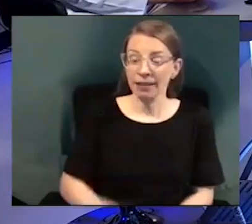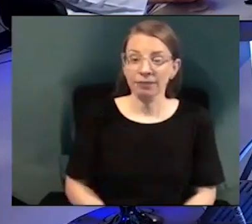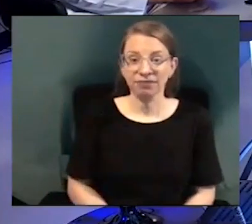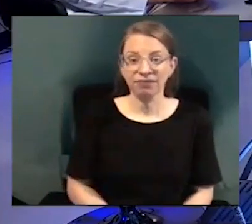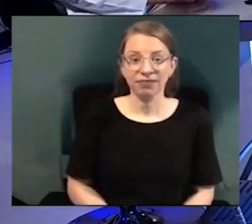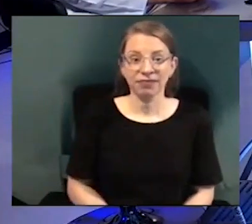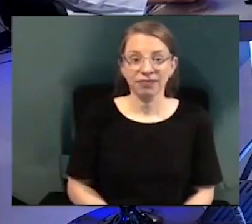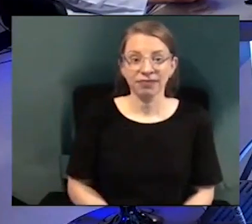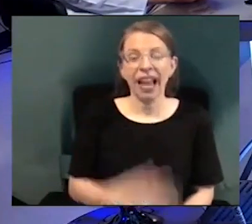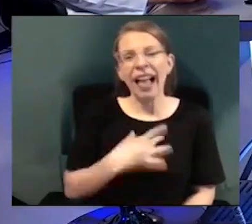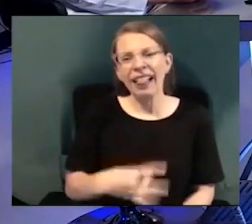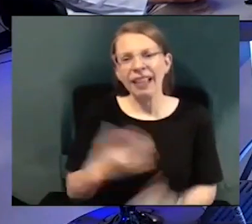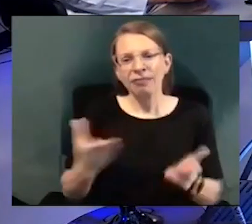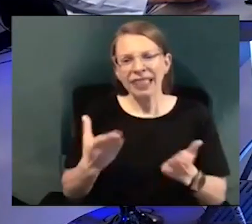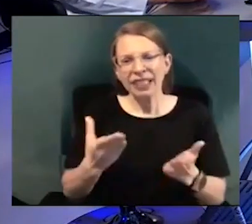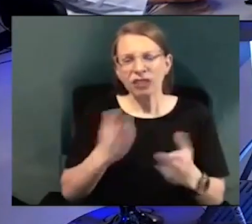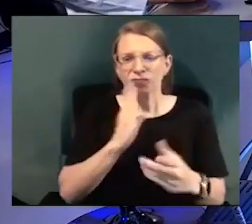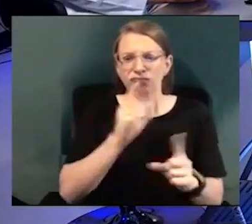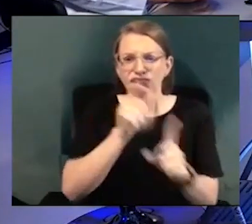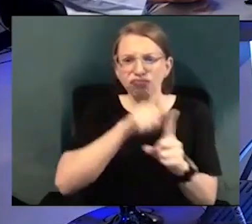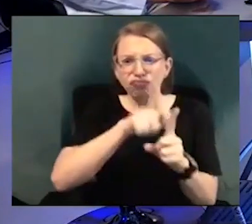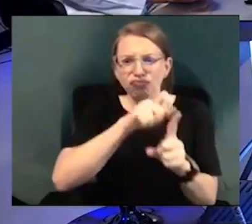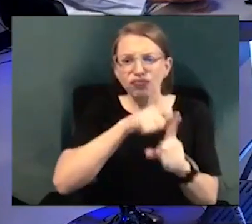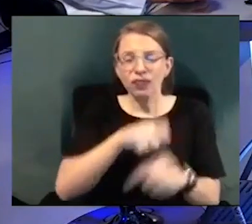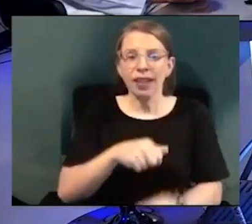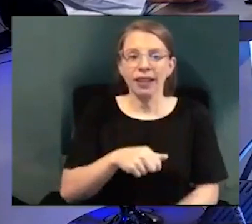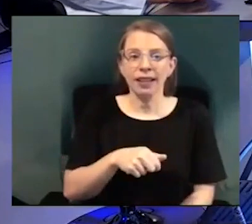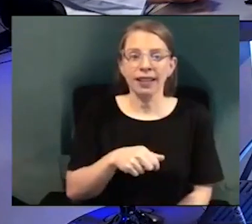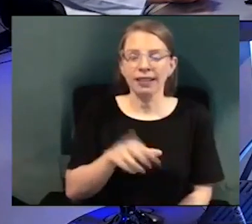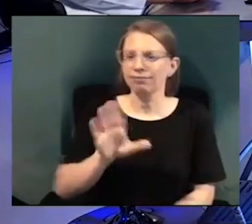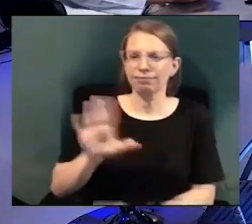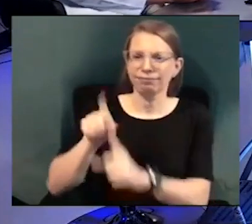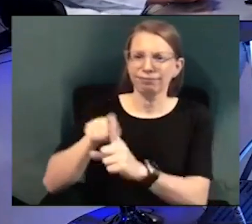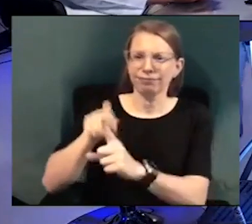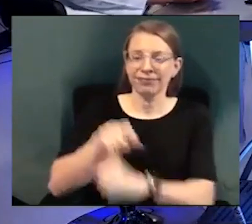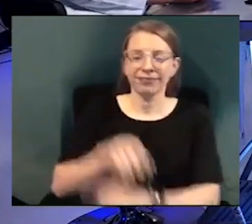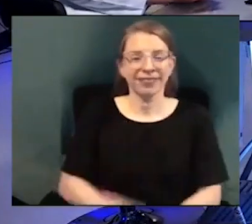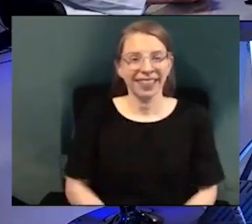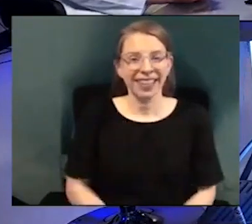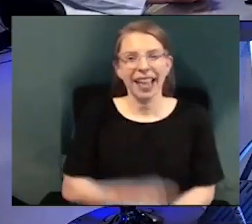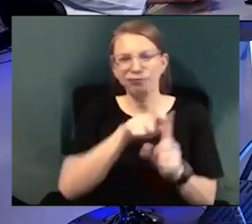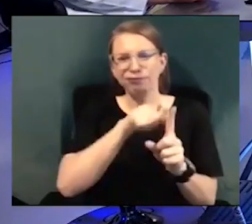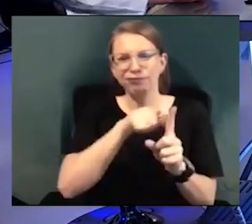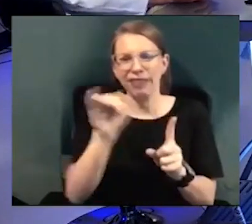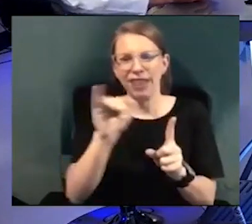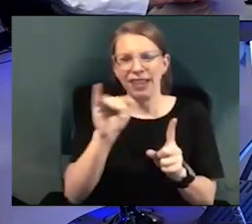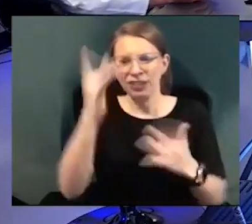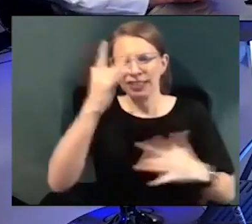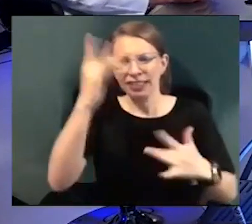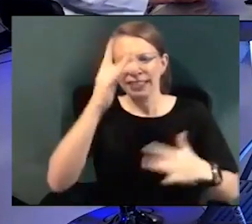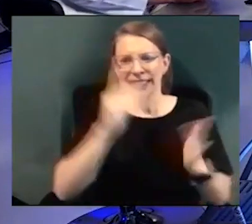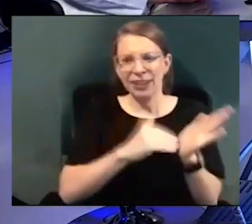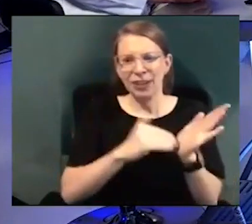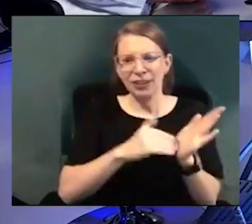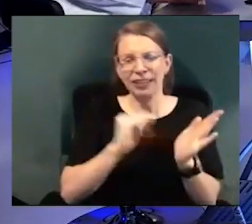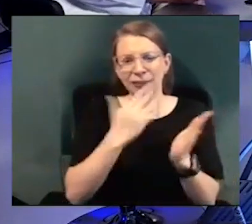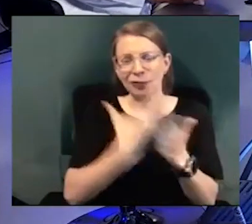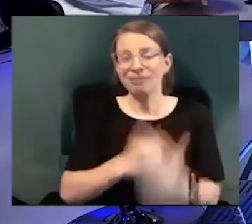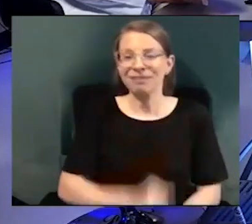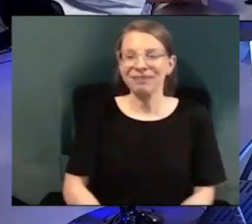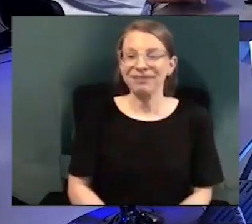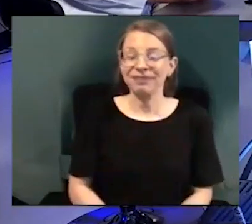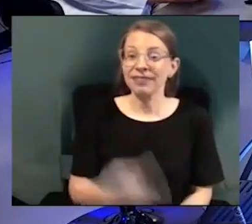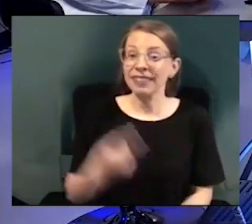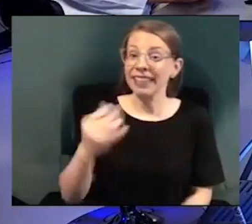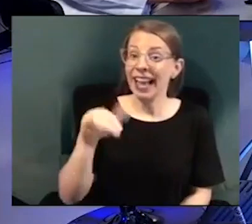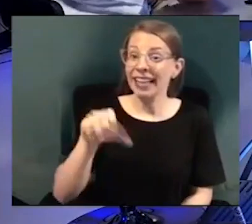you. It's perfect. Right. It's no bugging. Bug the infectious disease doctor. That's good. It's good. Hays has